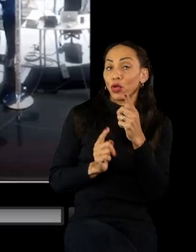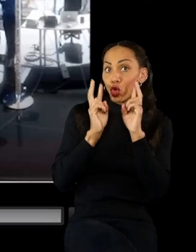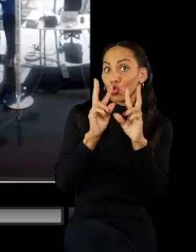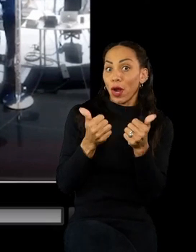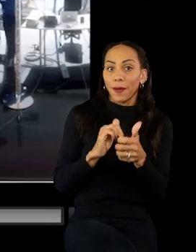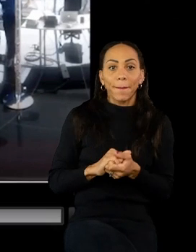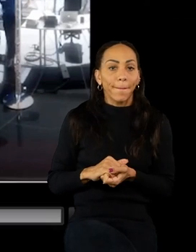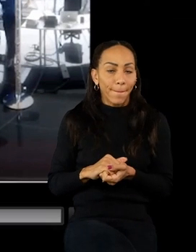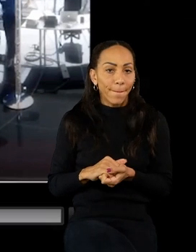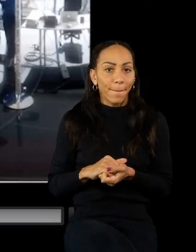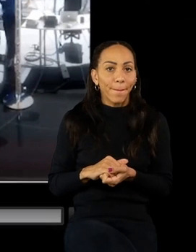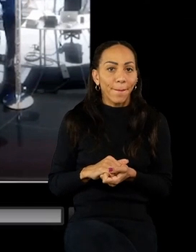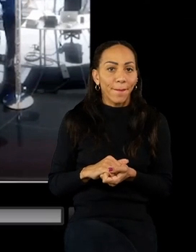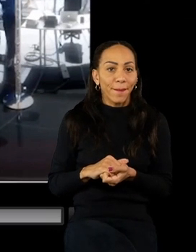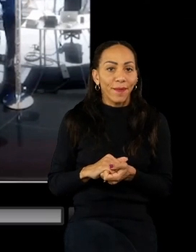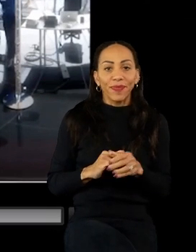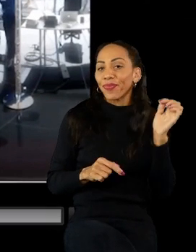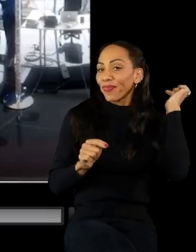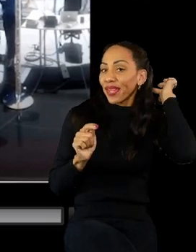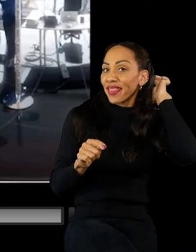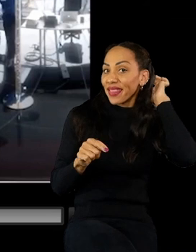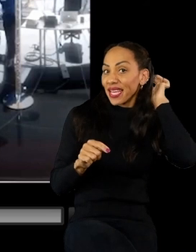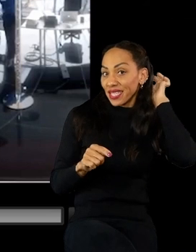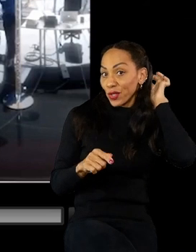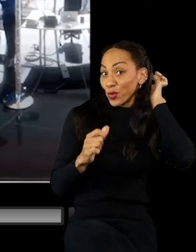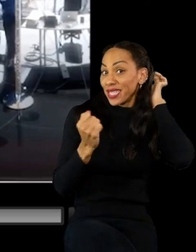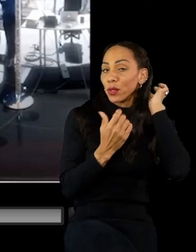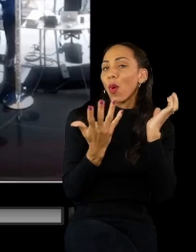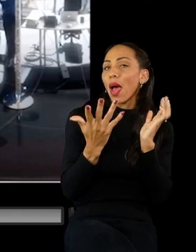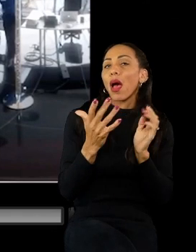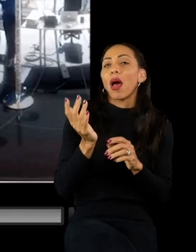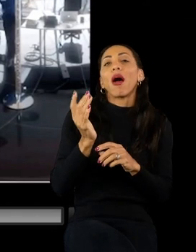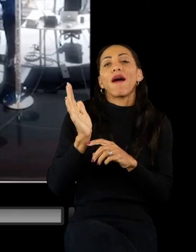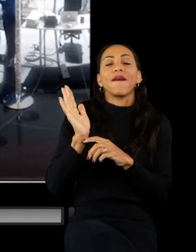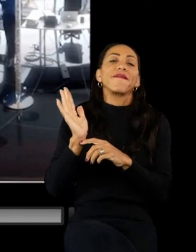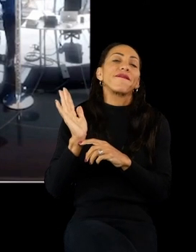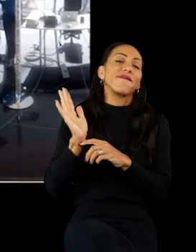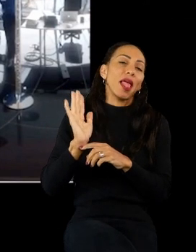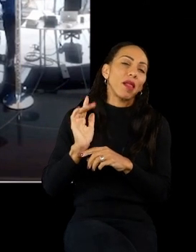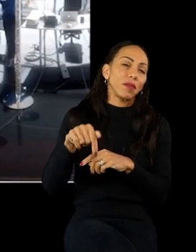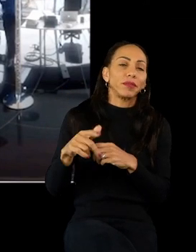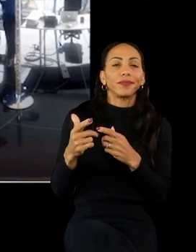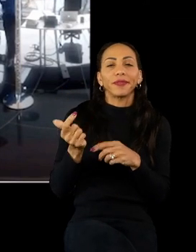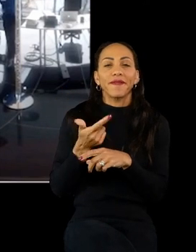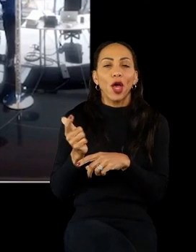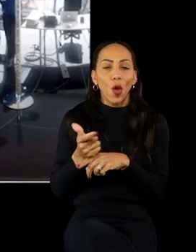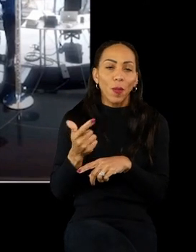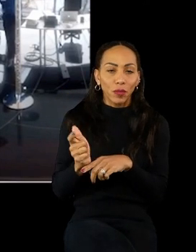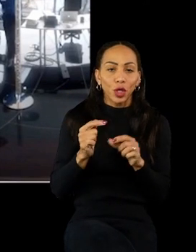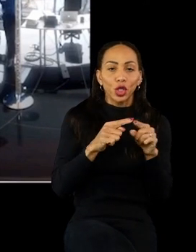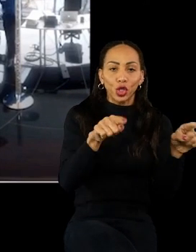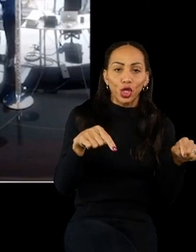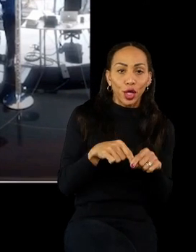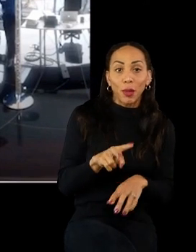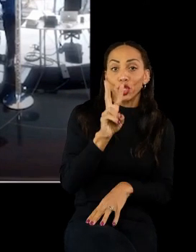Is that full screen? Yes, that's great. Right. Okay. So So this was a piece we did in our